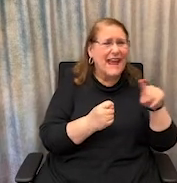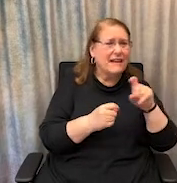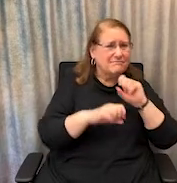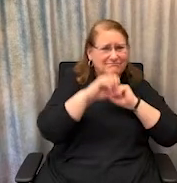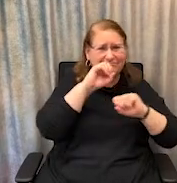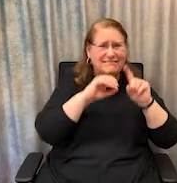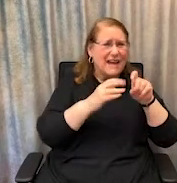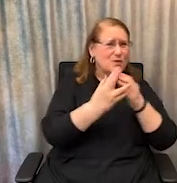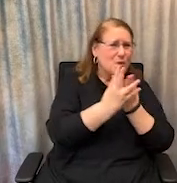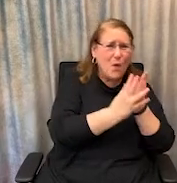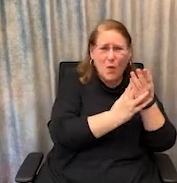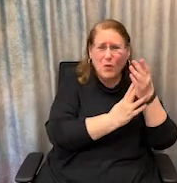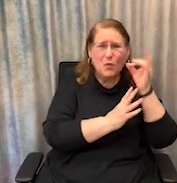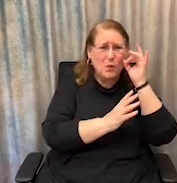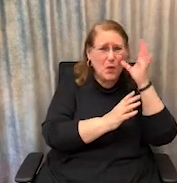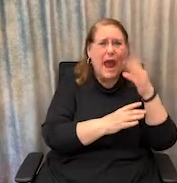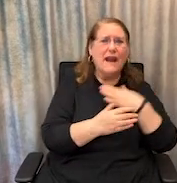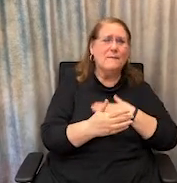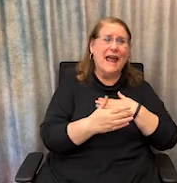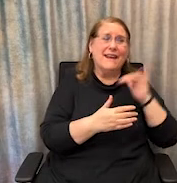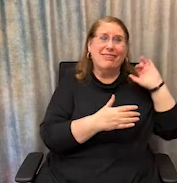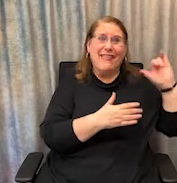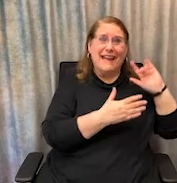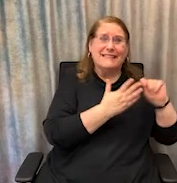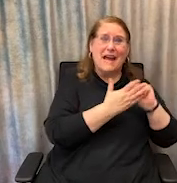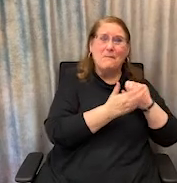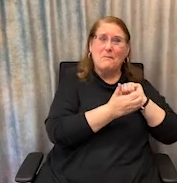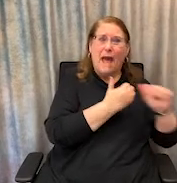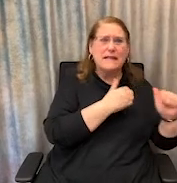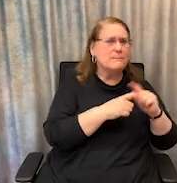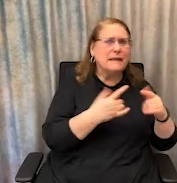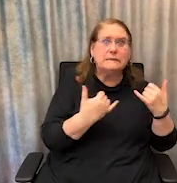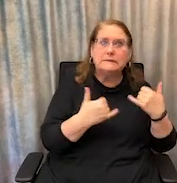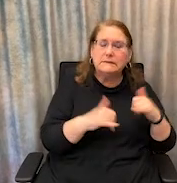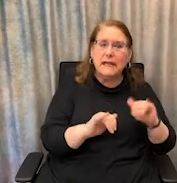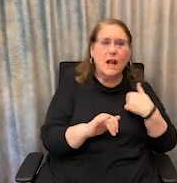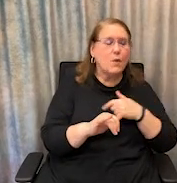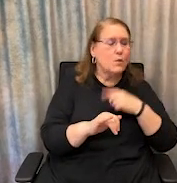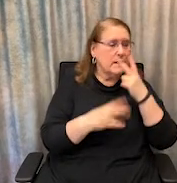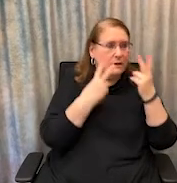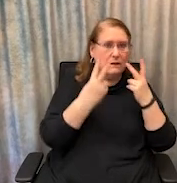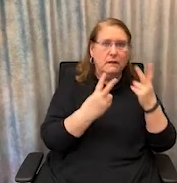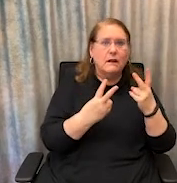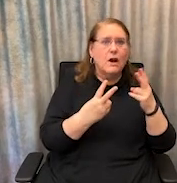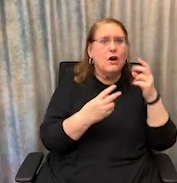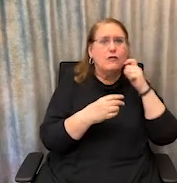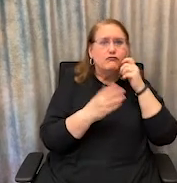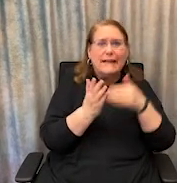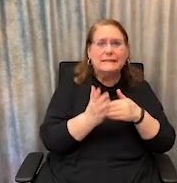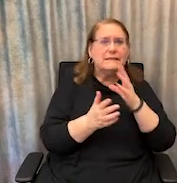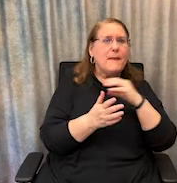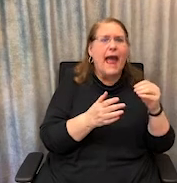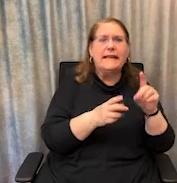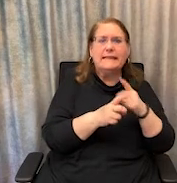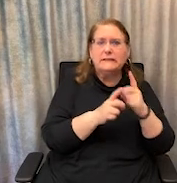what they had to go through. And I'm glad that those times have passed. But we still experience a lot of racism and discrimination,